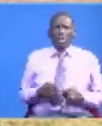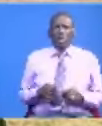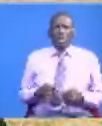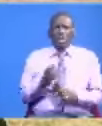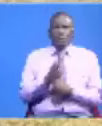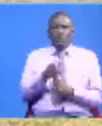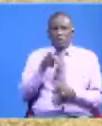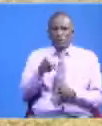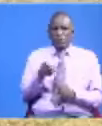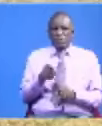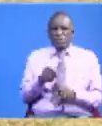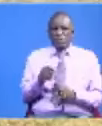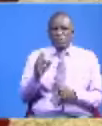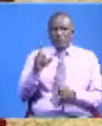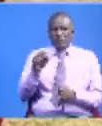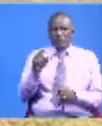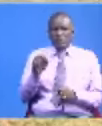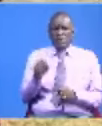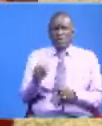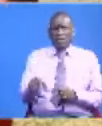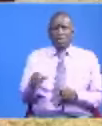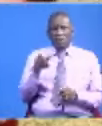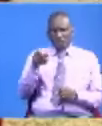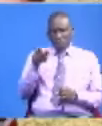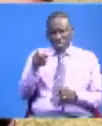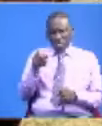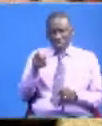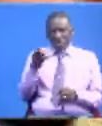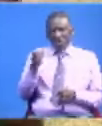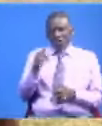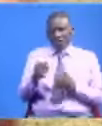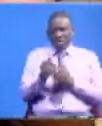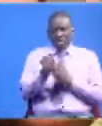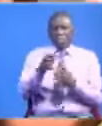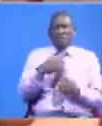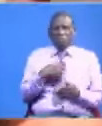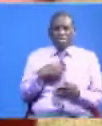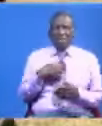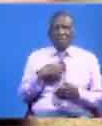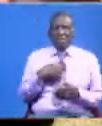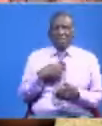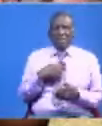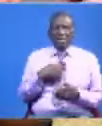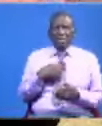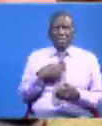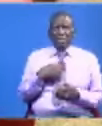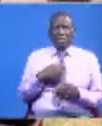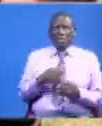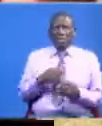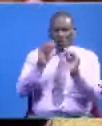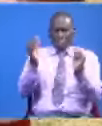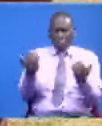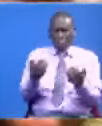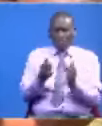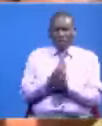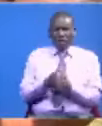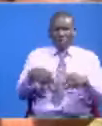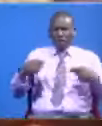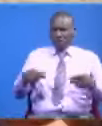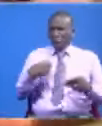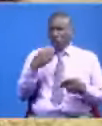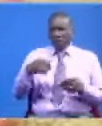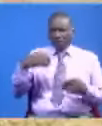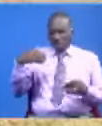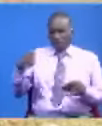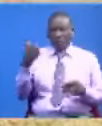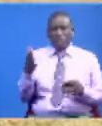use this a clicker. That's the thing which guides me, the strike, the ball, and the people who are